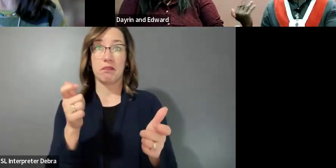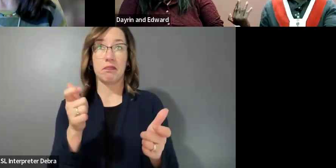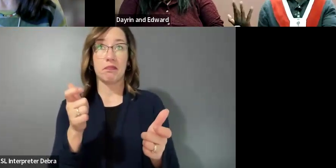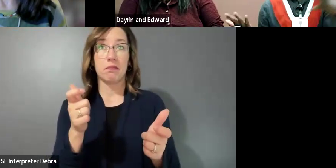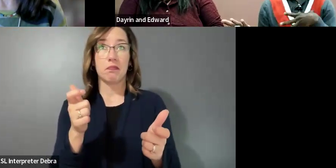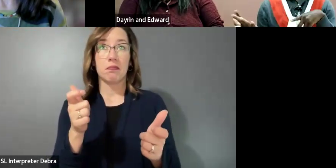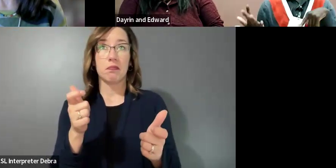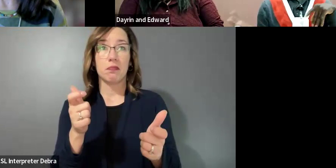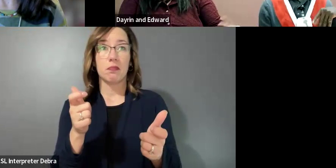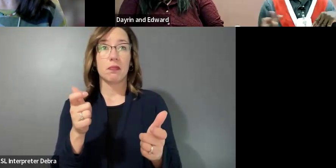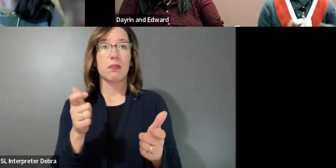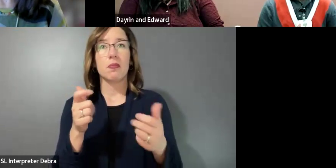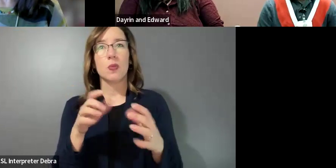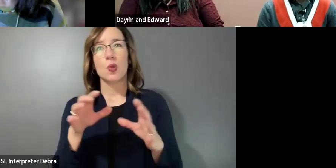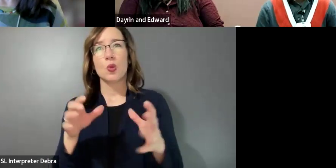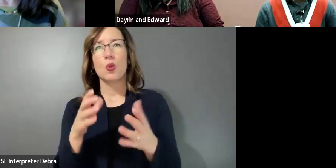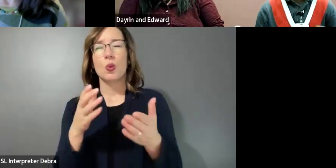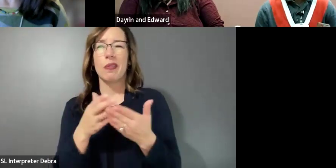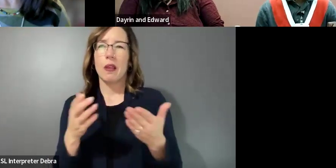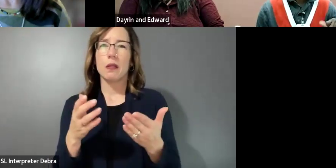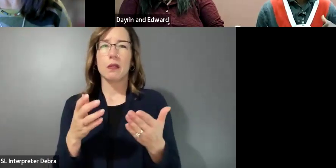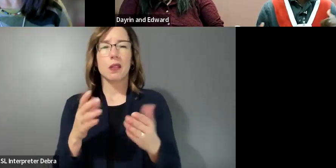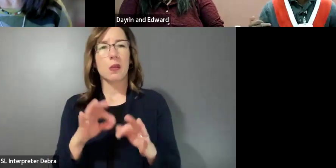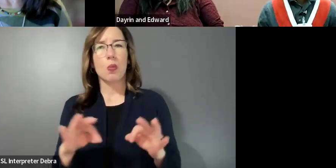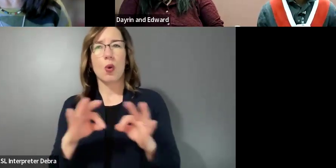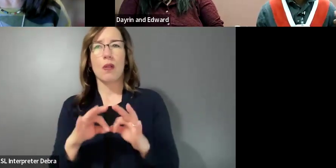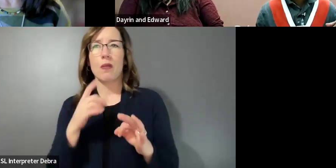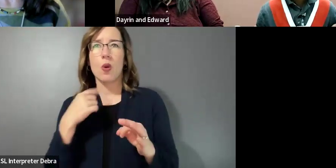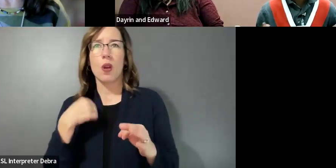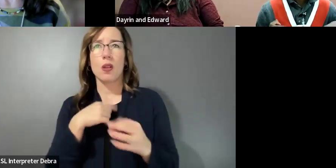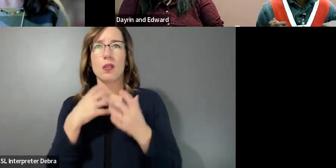the things which we know are important to us